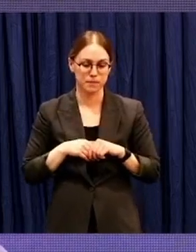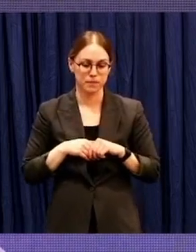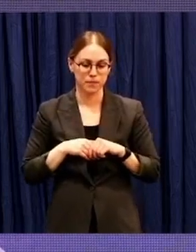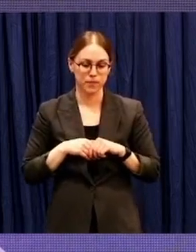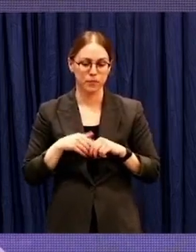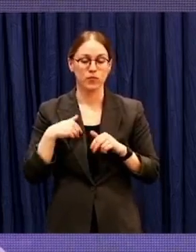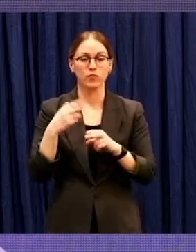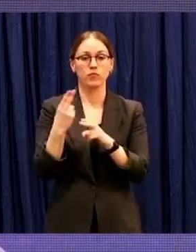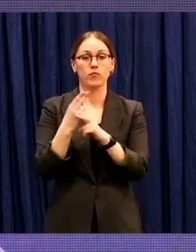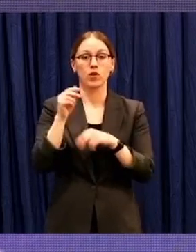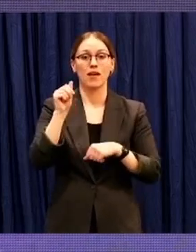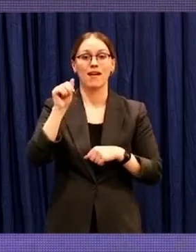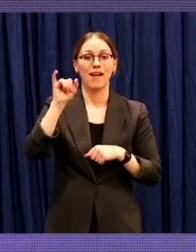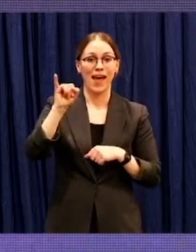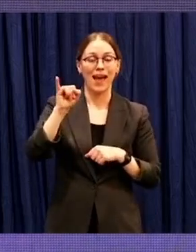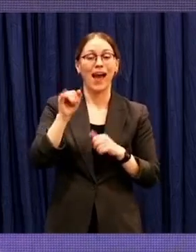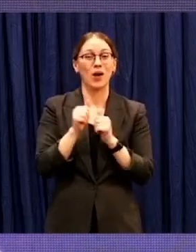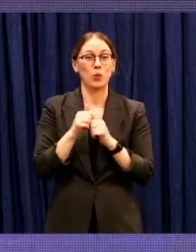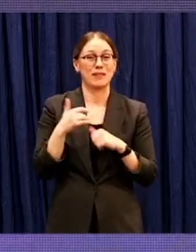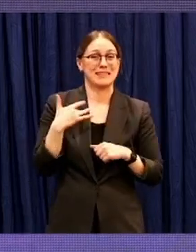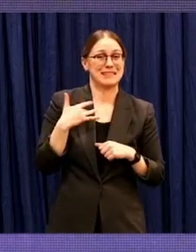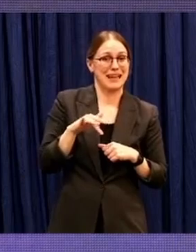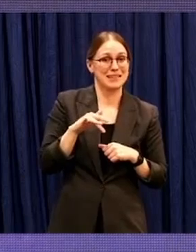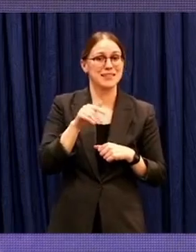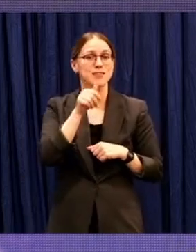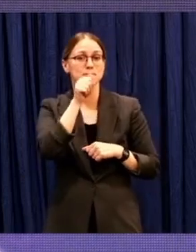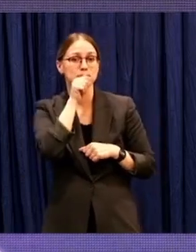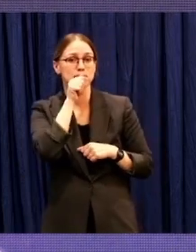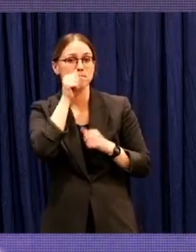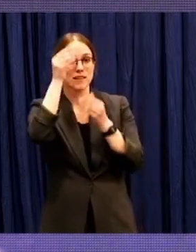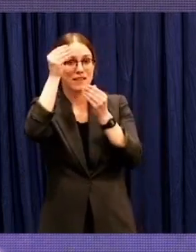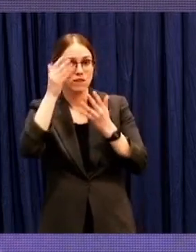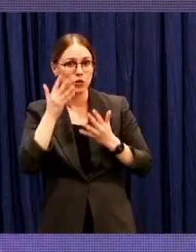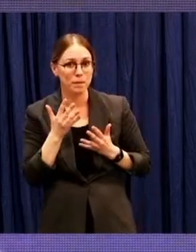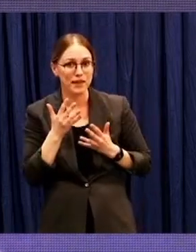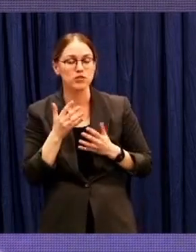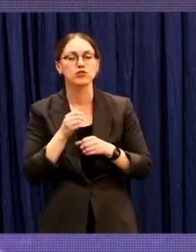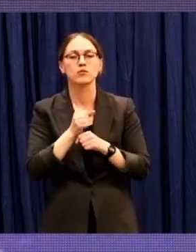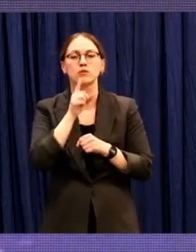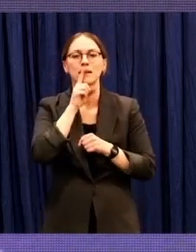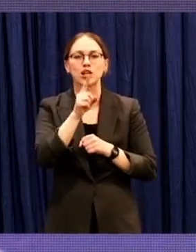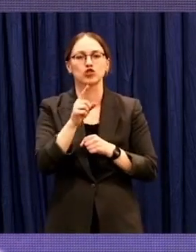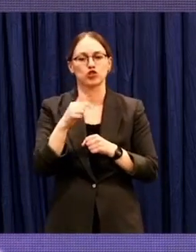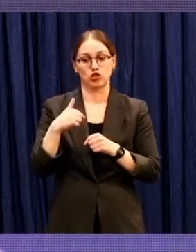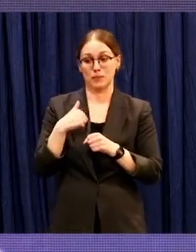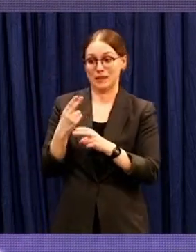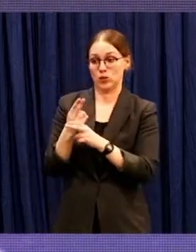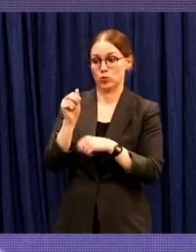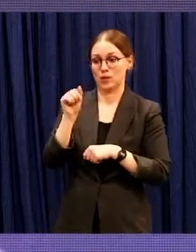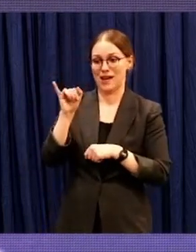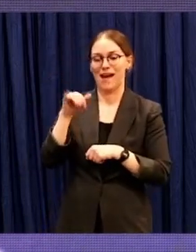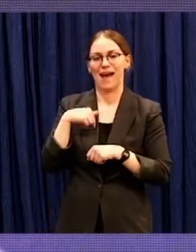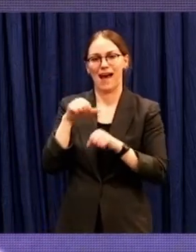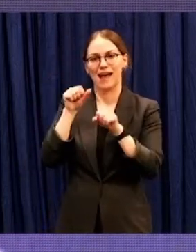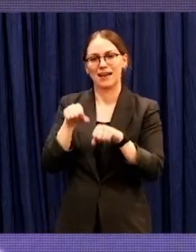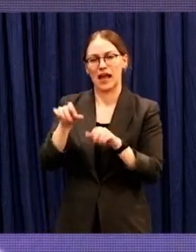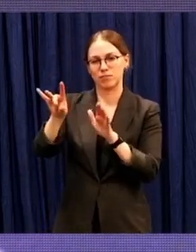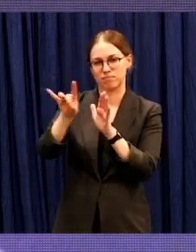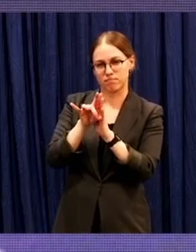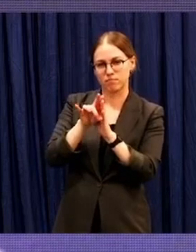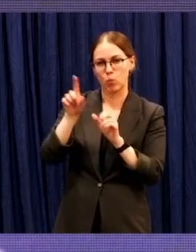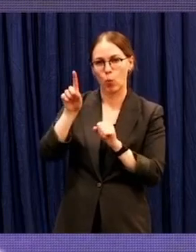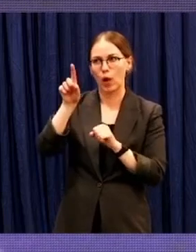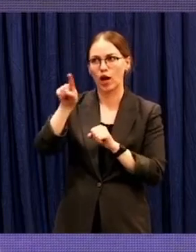When using AI with sensitive or private information, we want to see cases where users are able to choose where the information is stored and who can access